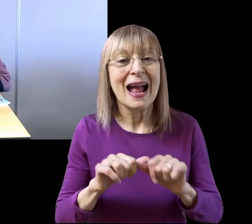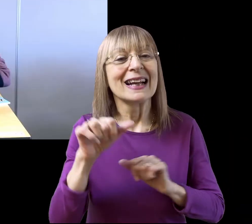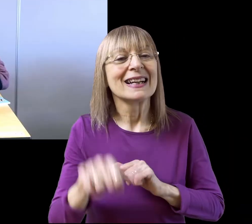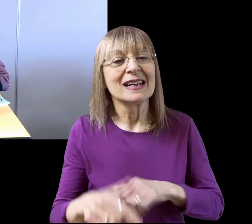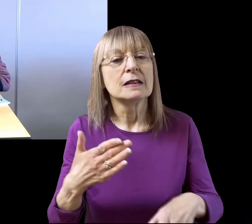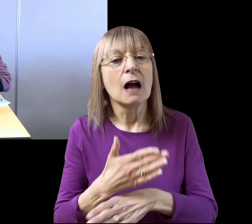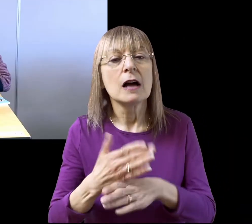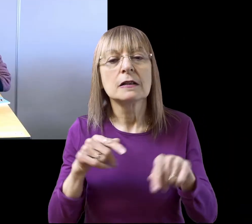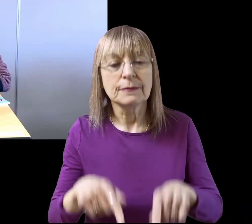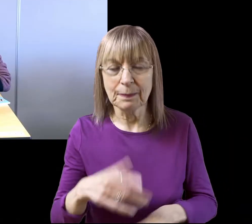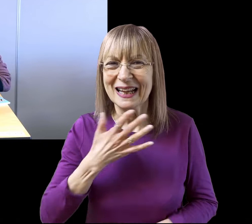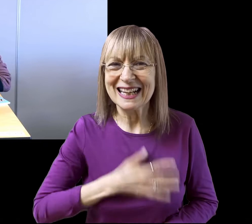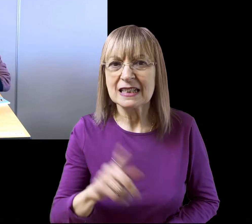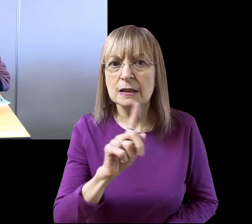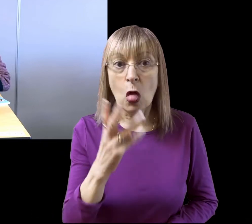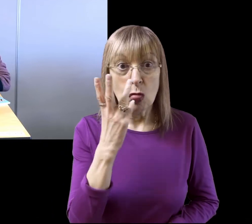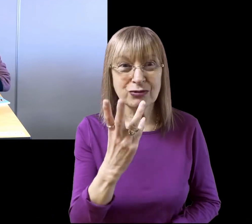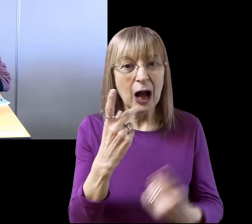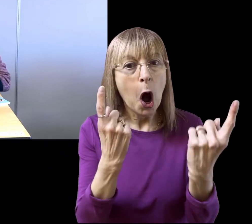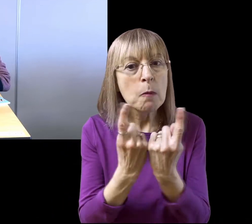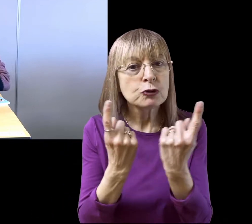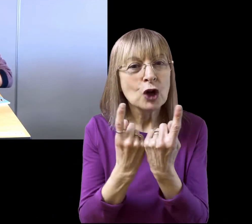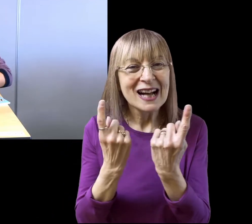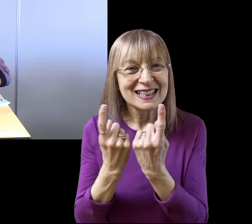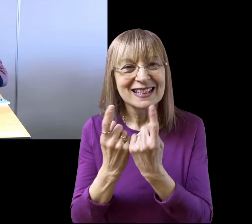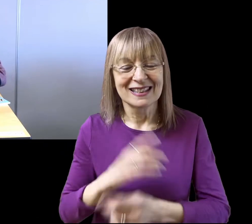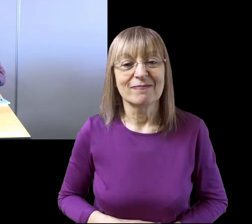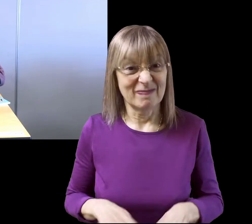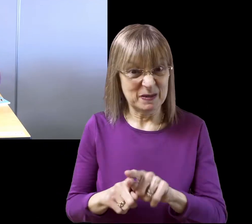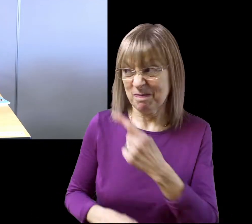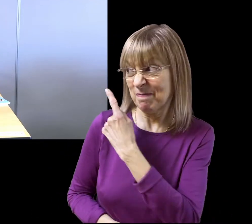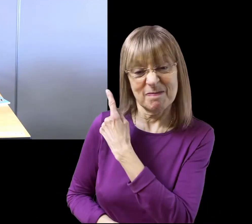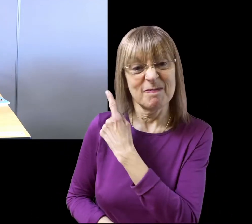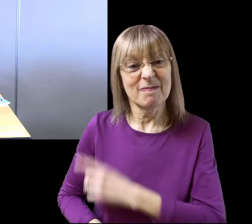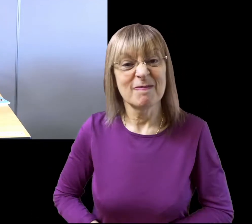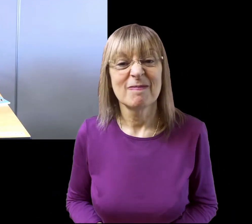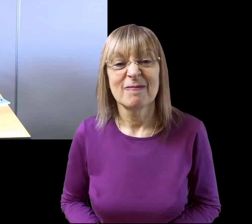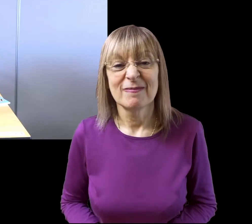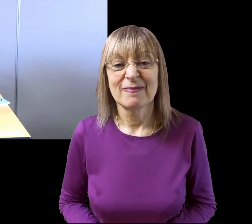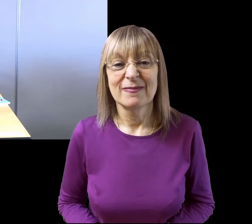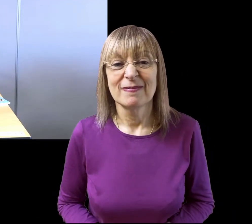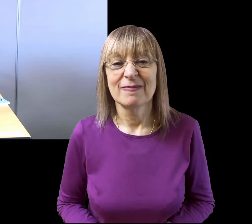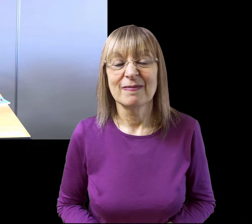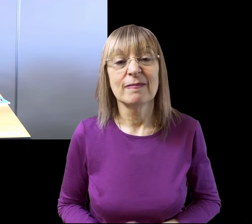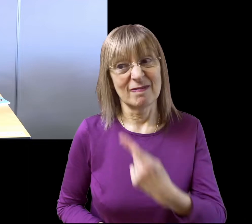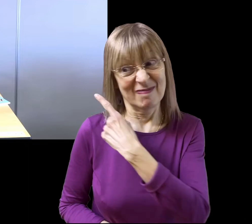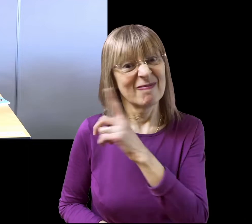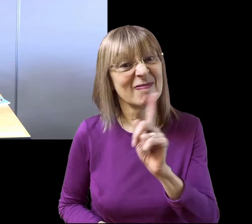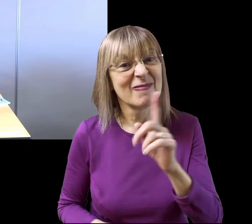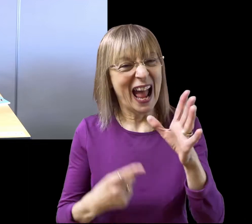Hello again. So for this next piece, you are going to need 3 objects.